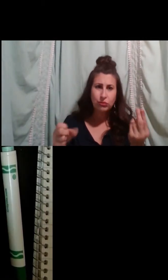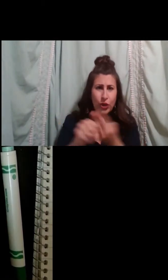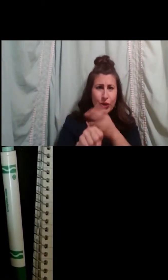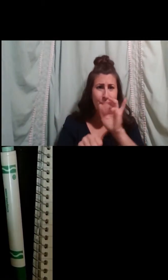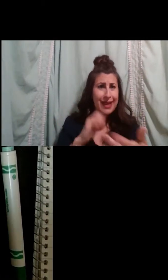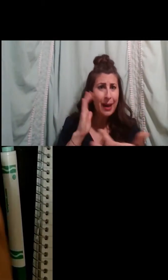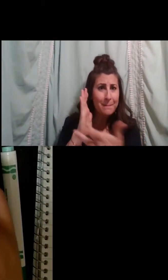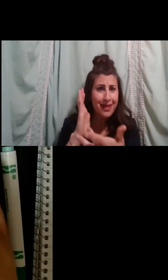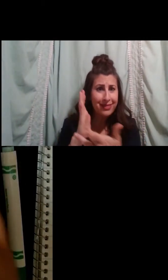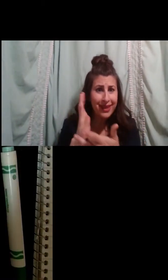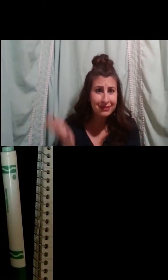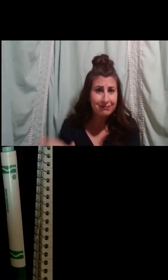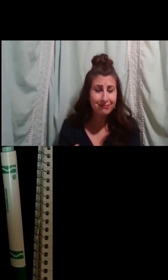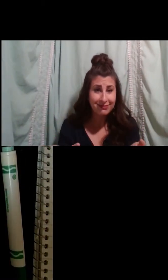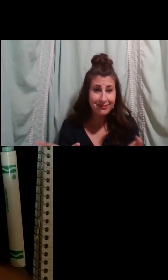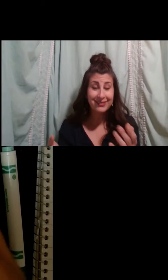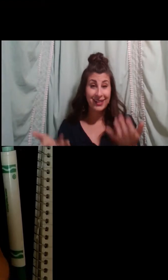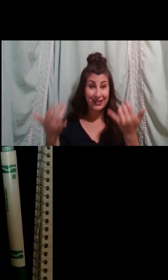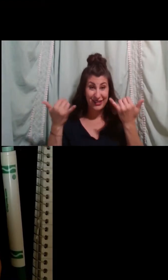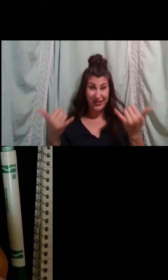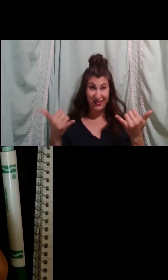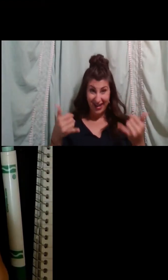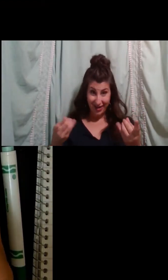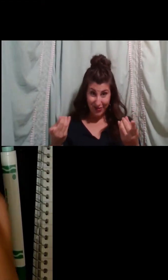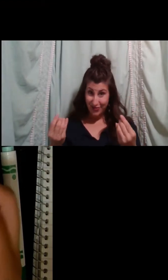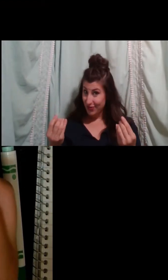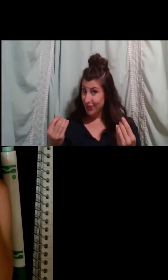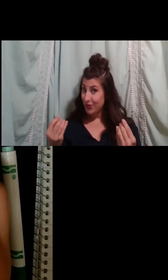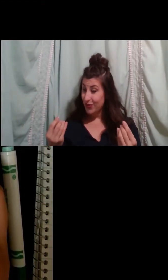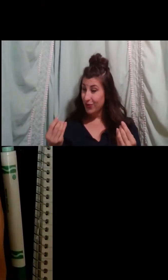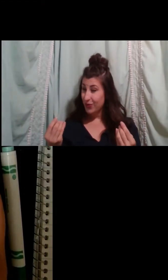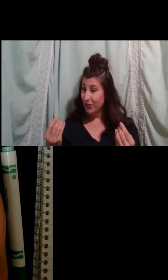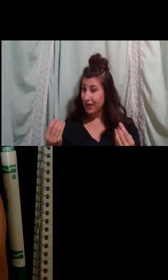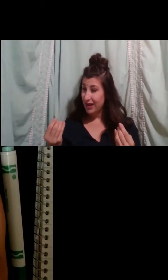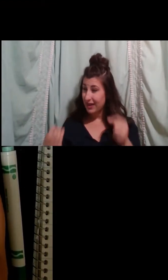use that method. Okay, so right now all we did was